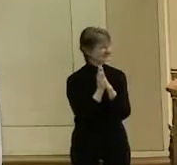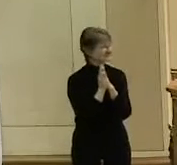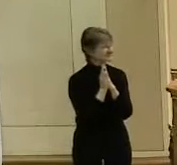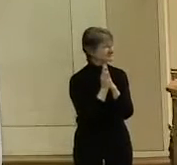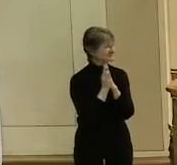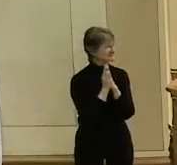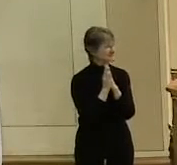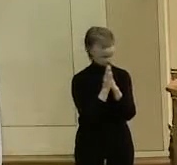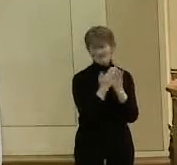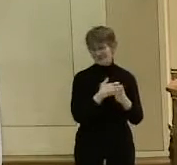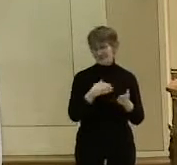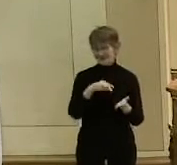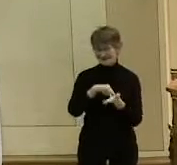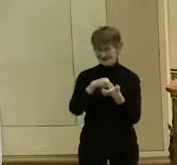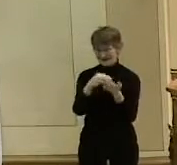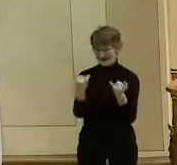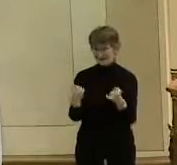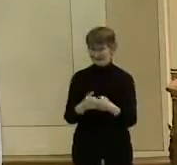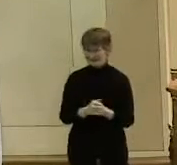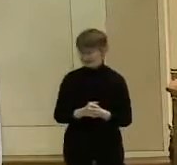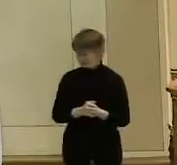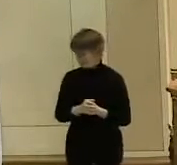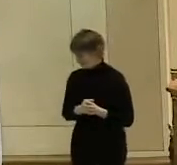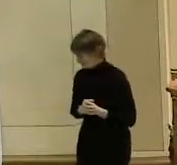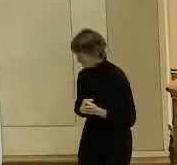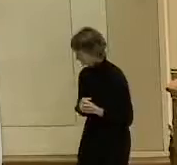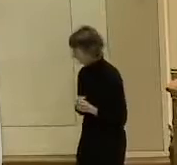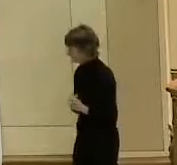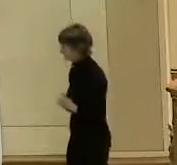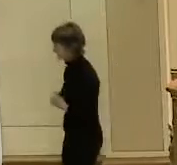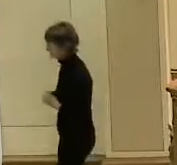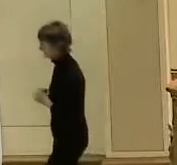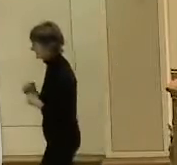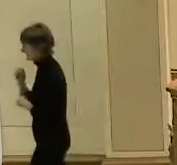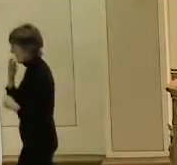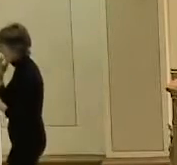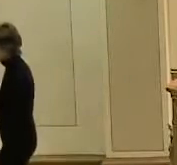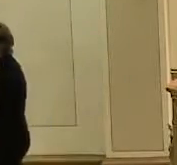Dear people, let's stand together and let us pray.